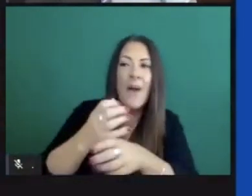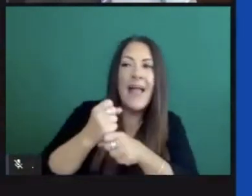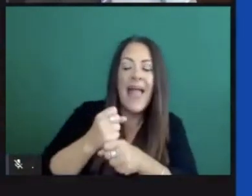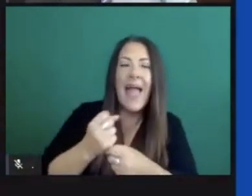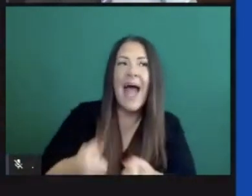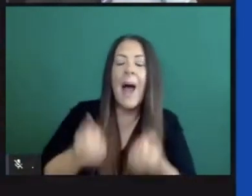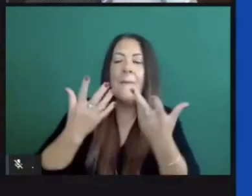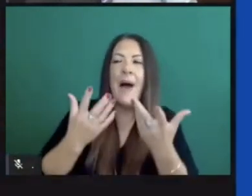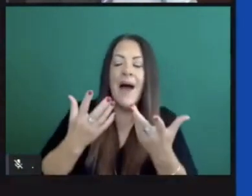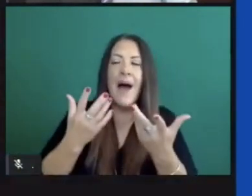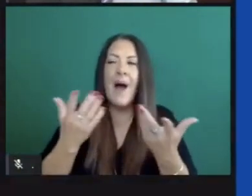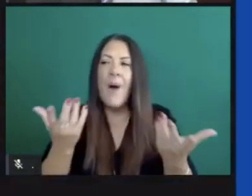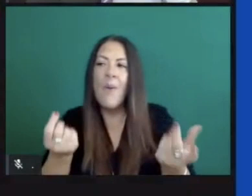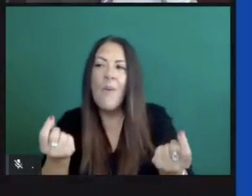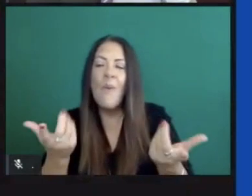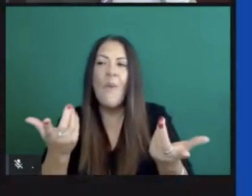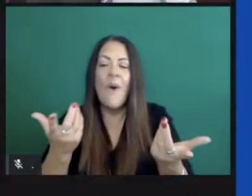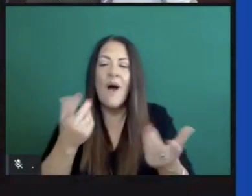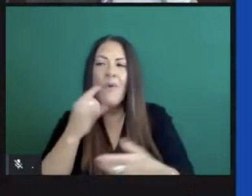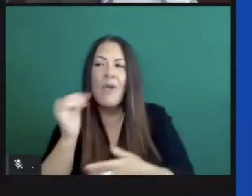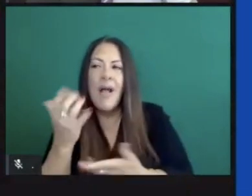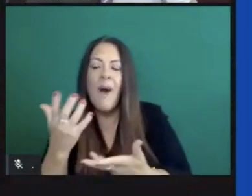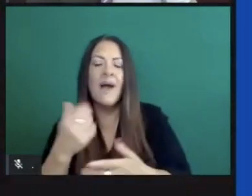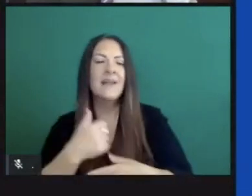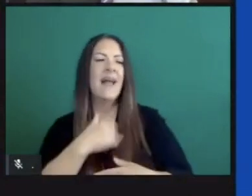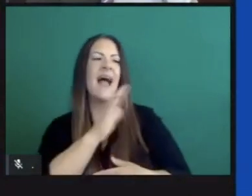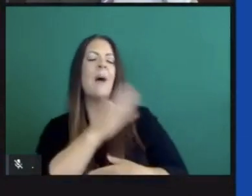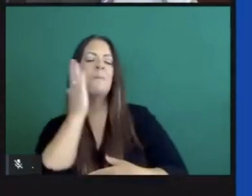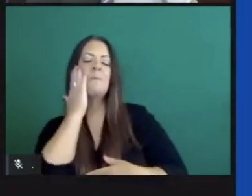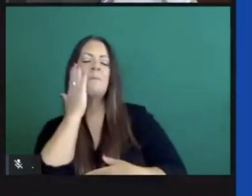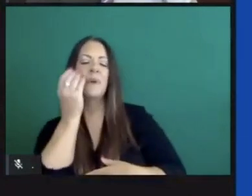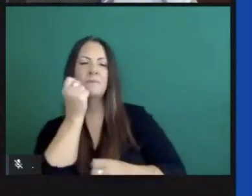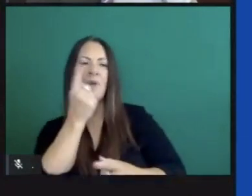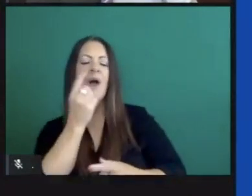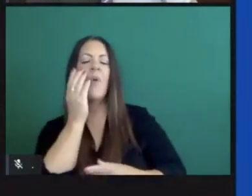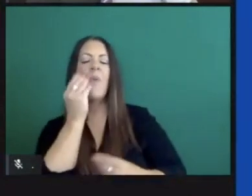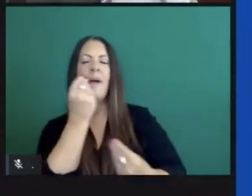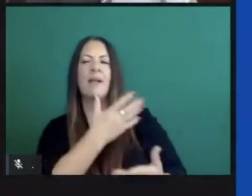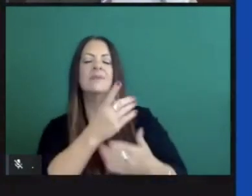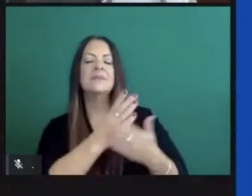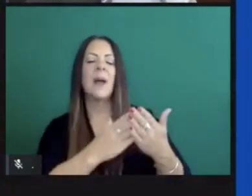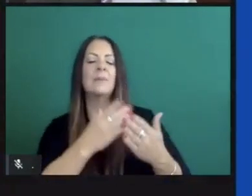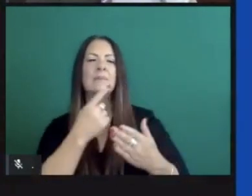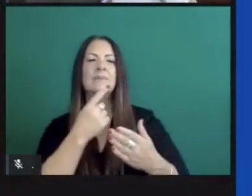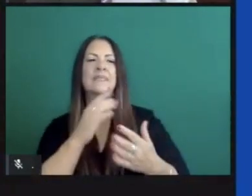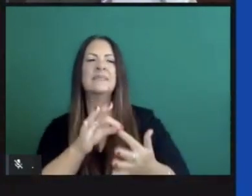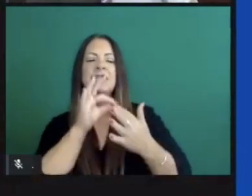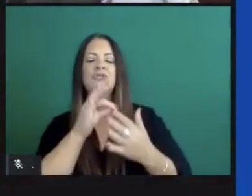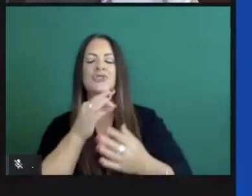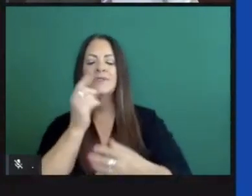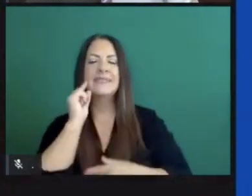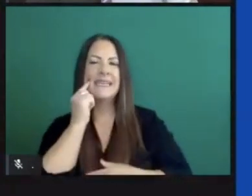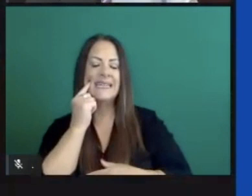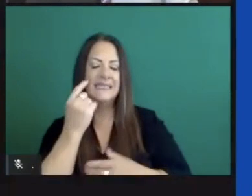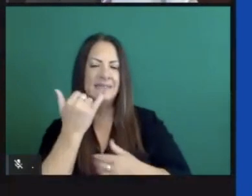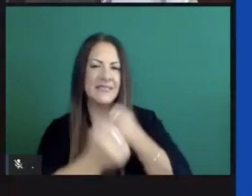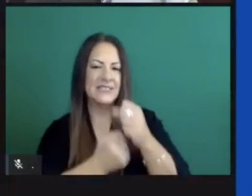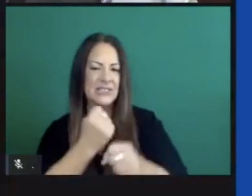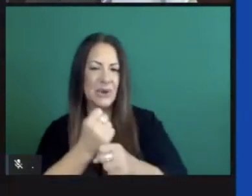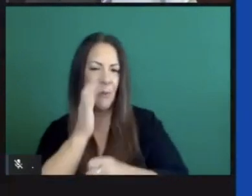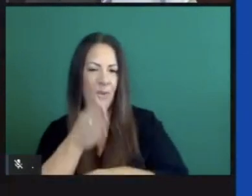I are working on figuring that out exactly, but they will surely not be denied of some of it. And then enjoying